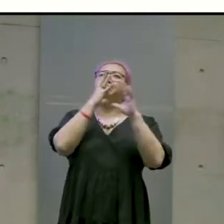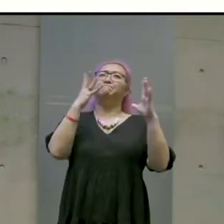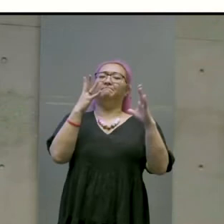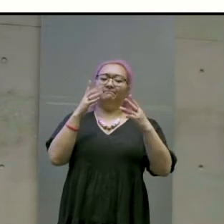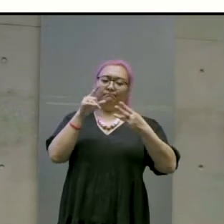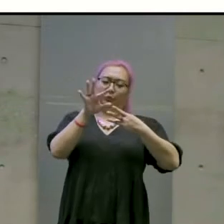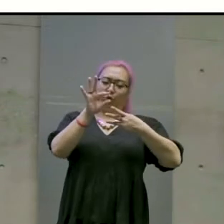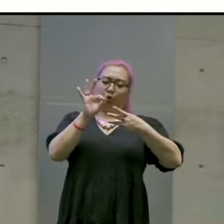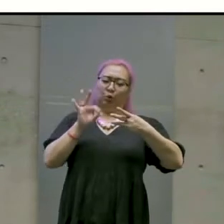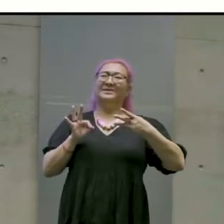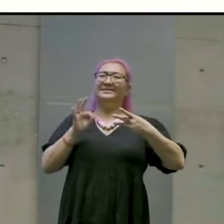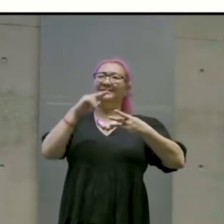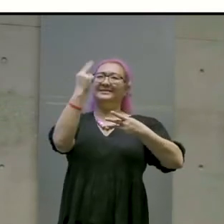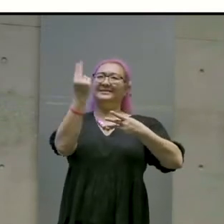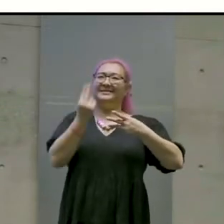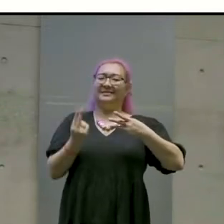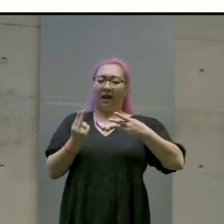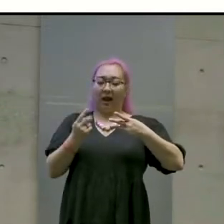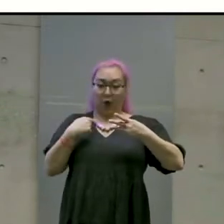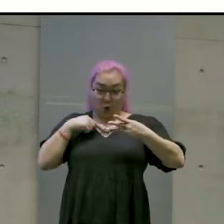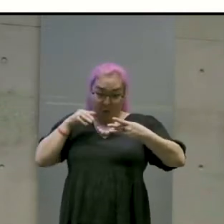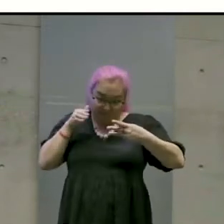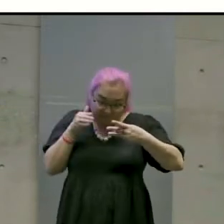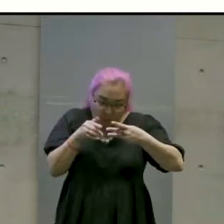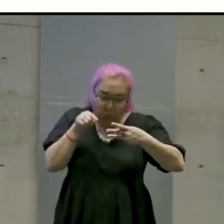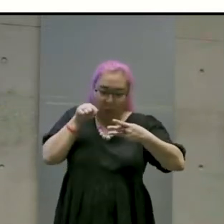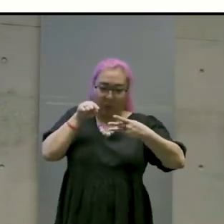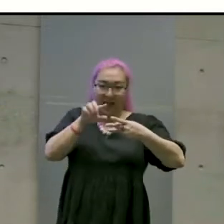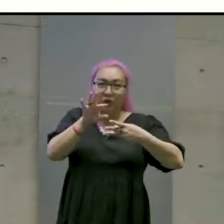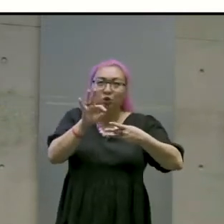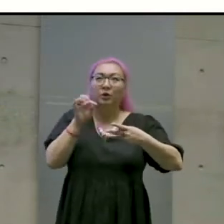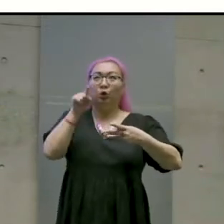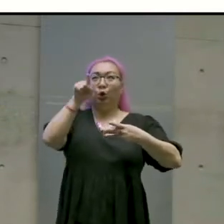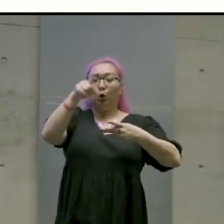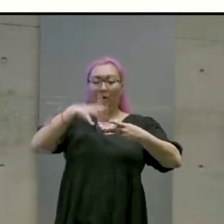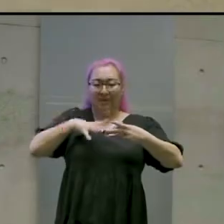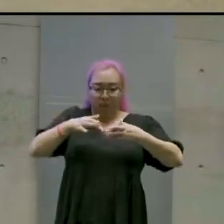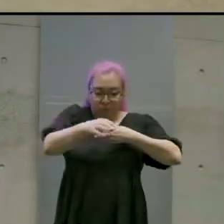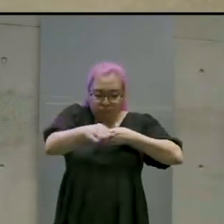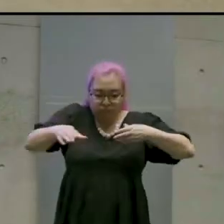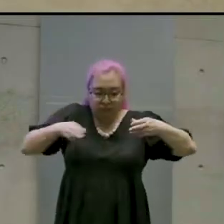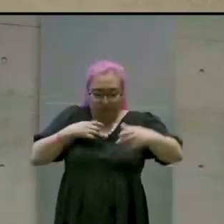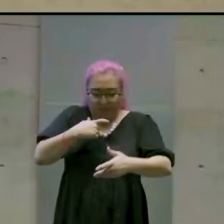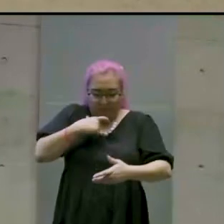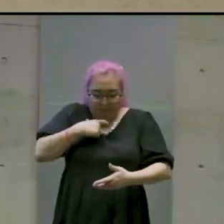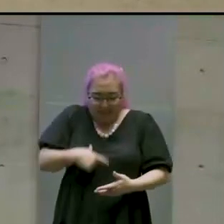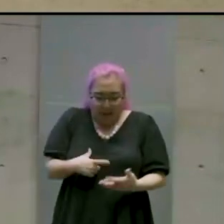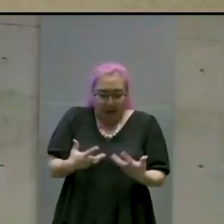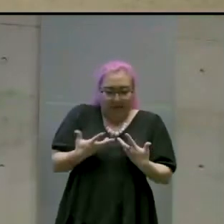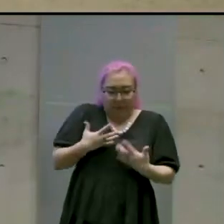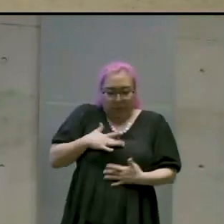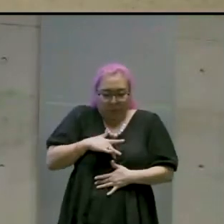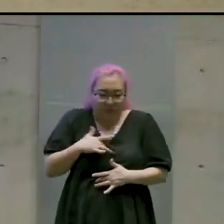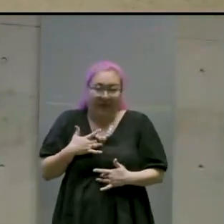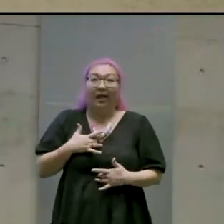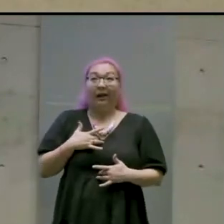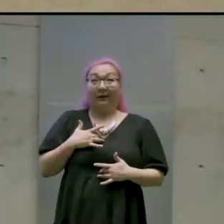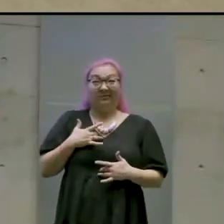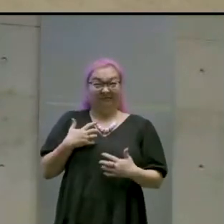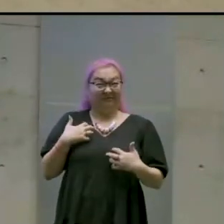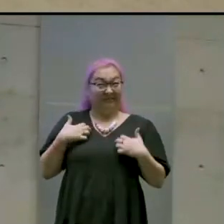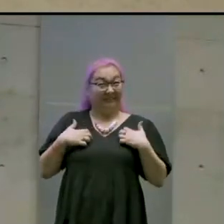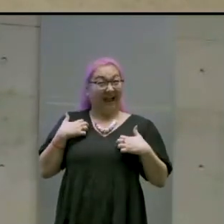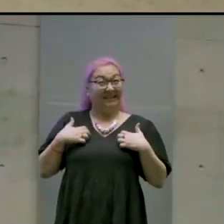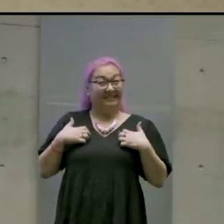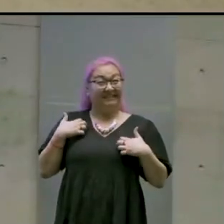of choice and everything that the player knows and feels and experiences at that moment, I think it's just so exciting, because you